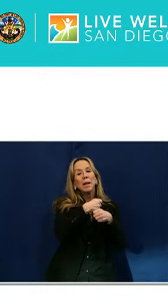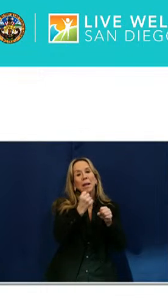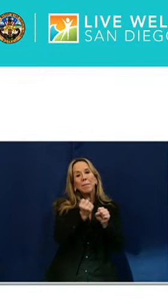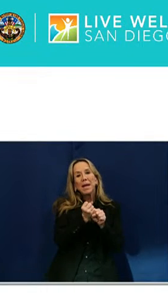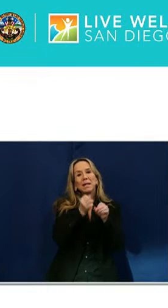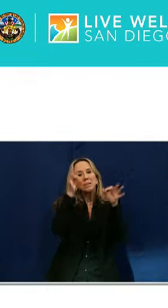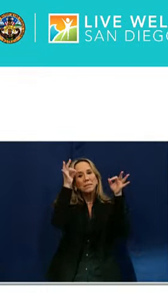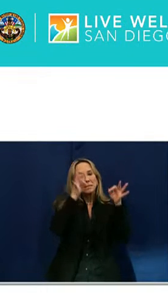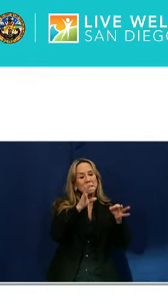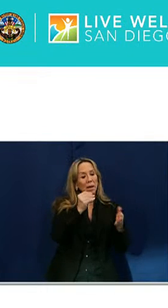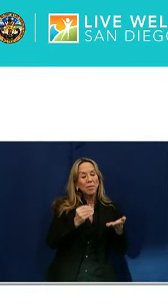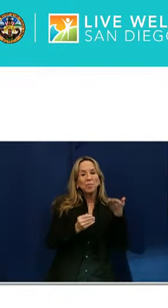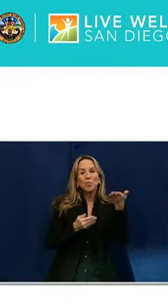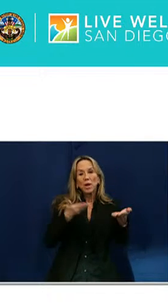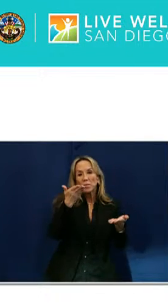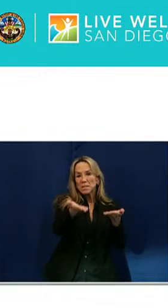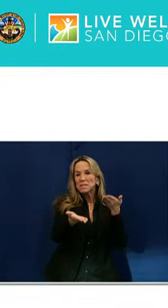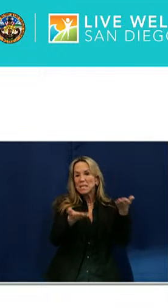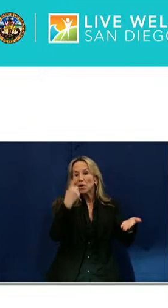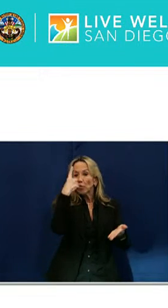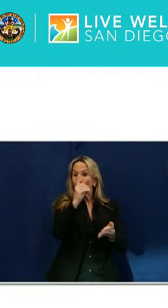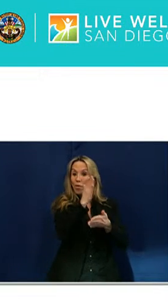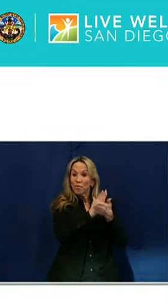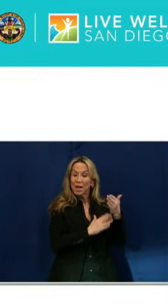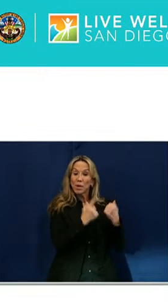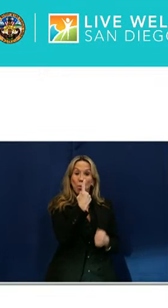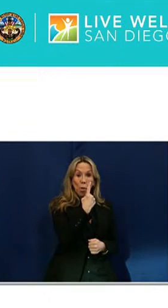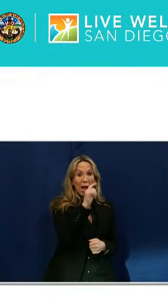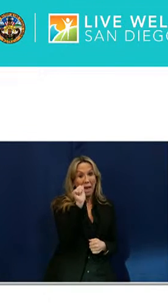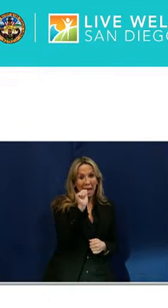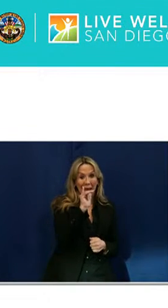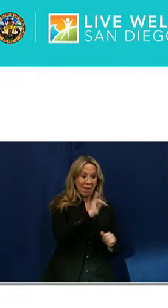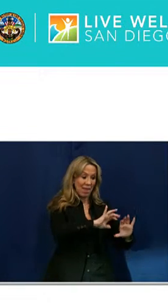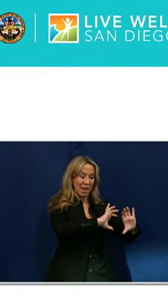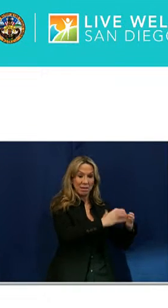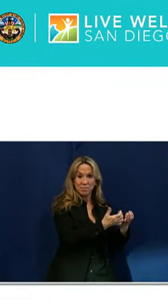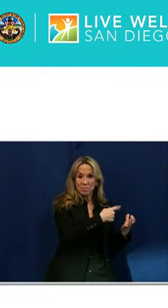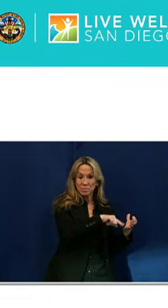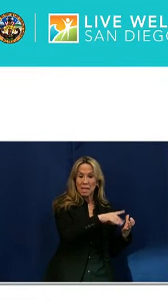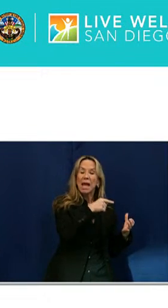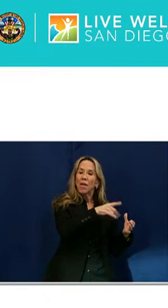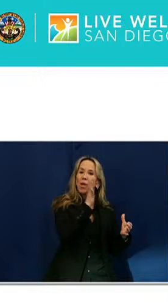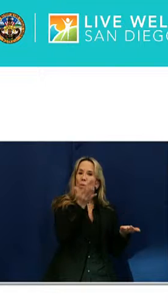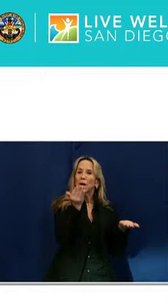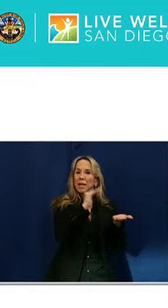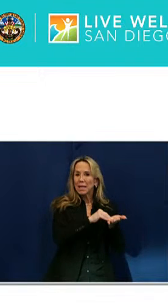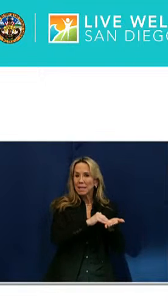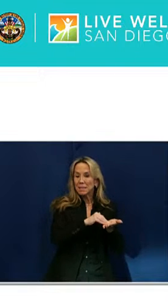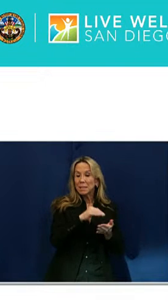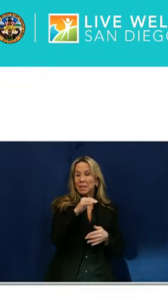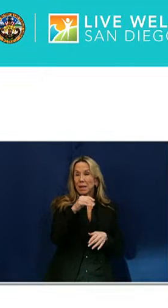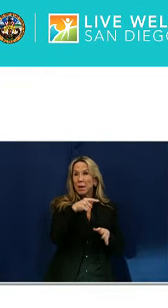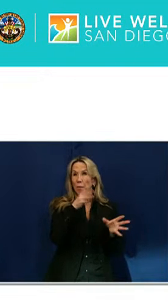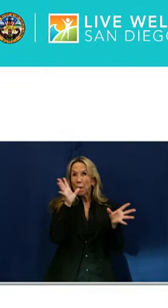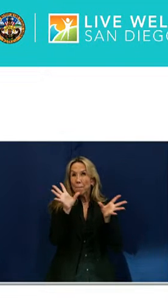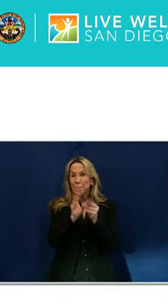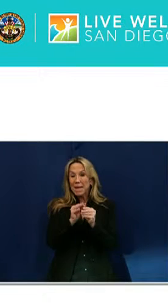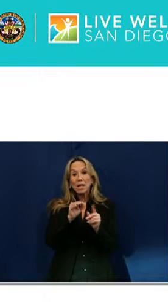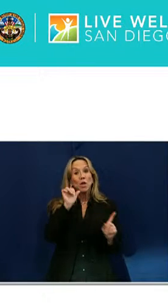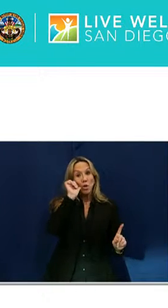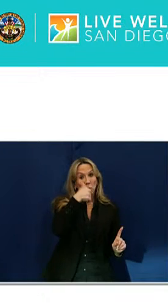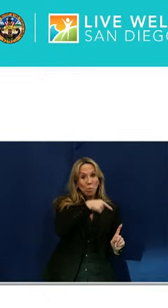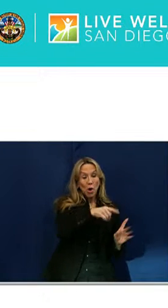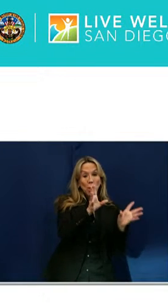Phase 1A. And they plan to meet after the FDA meets